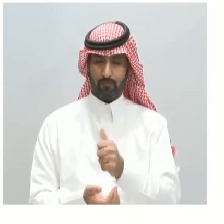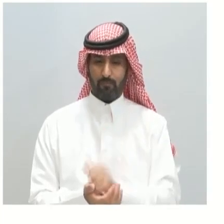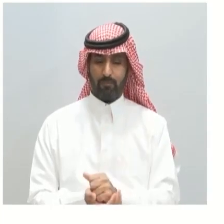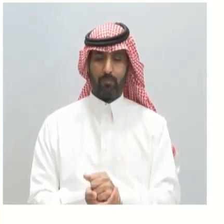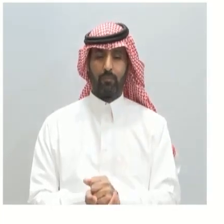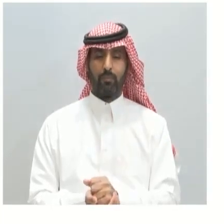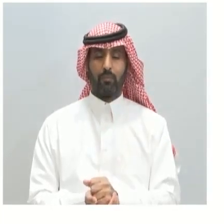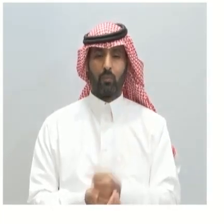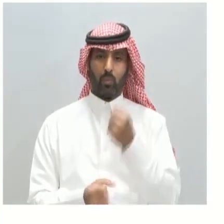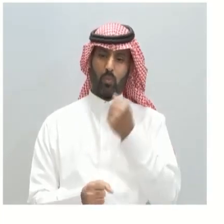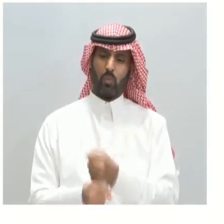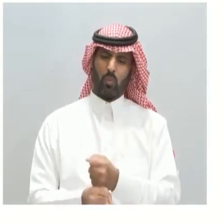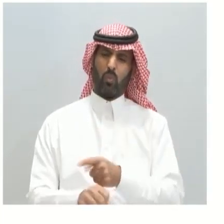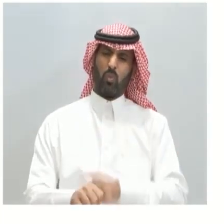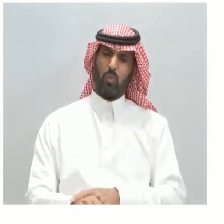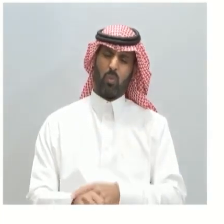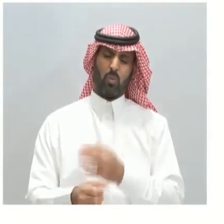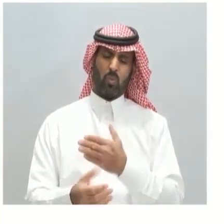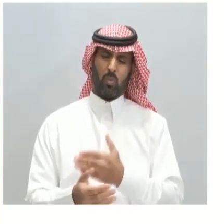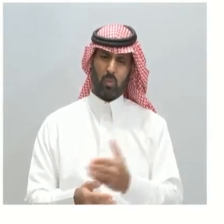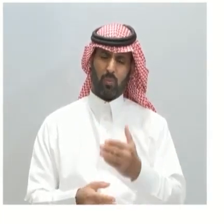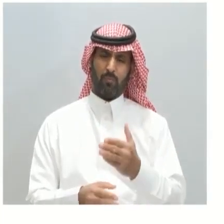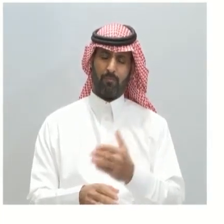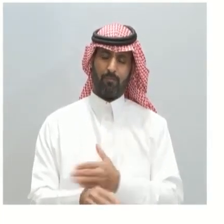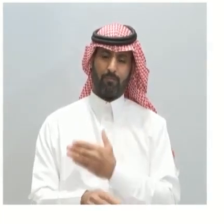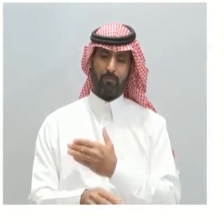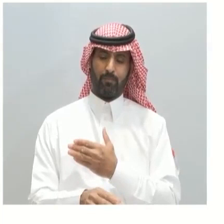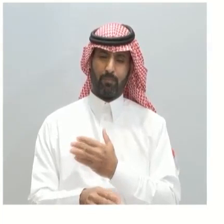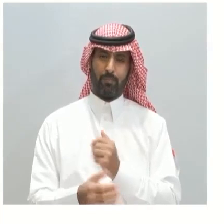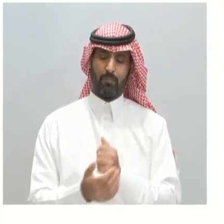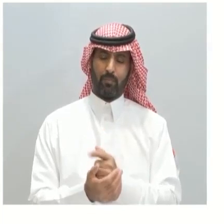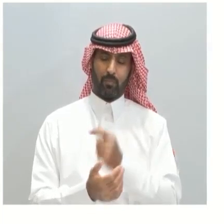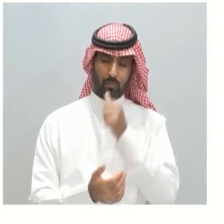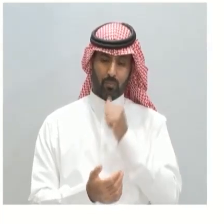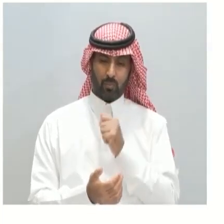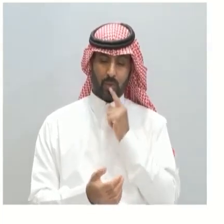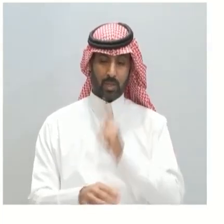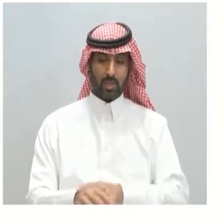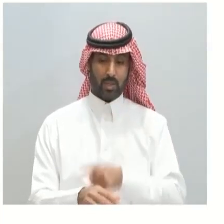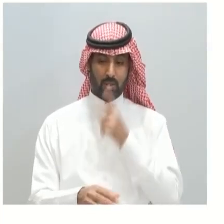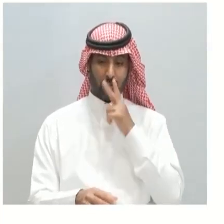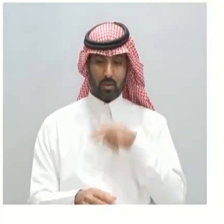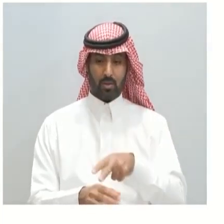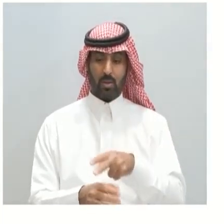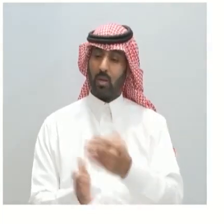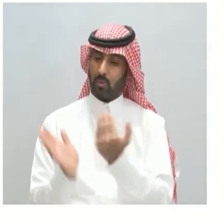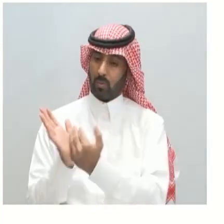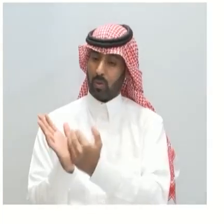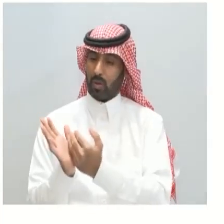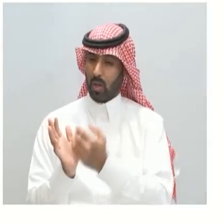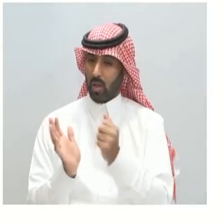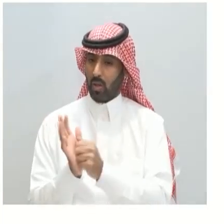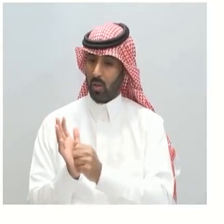impatient, waiting for the centipede. The second example, it's almost time for me to give my presentation.